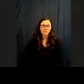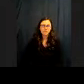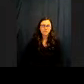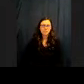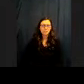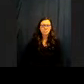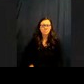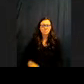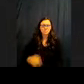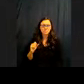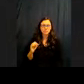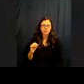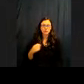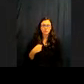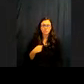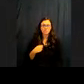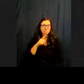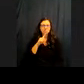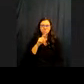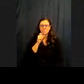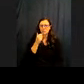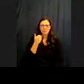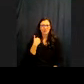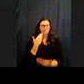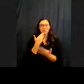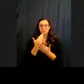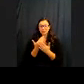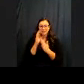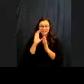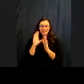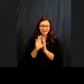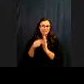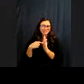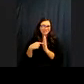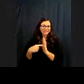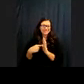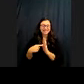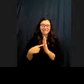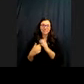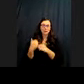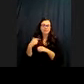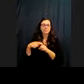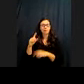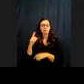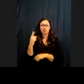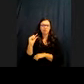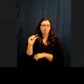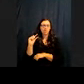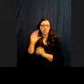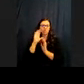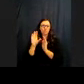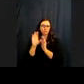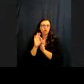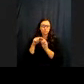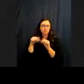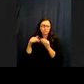So I don't have really good images to share for the most part. This is a small image from this